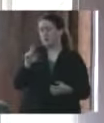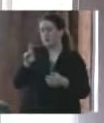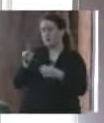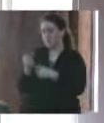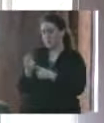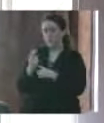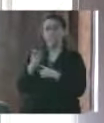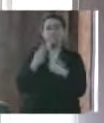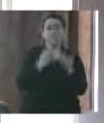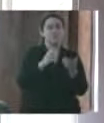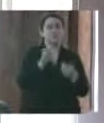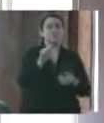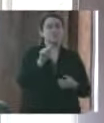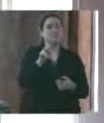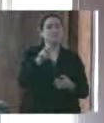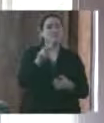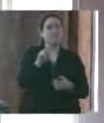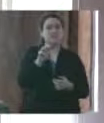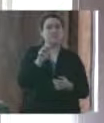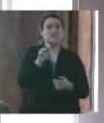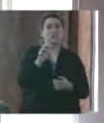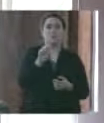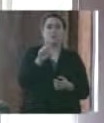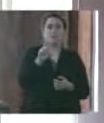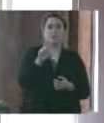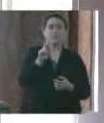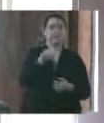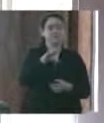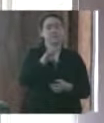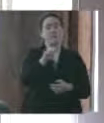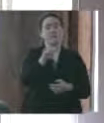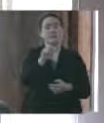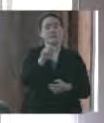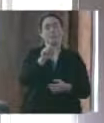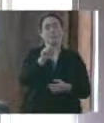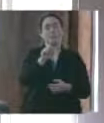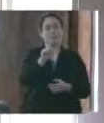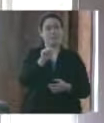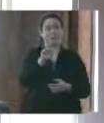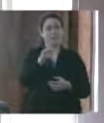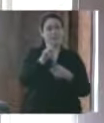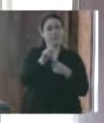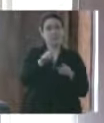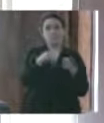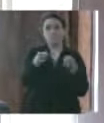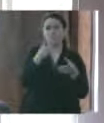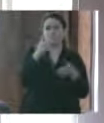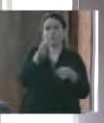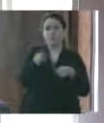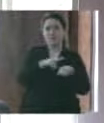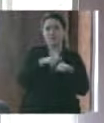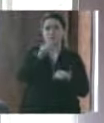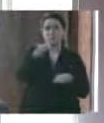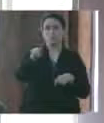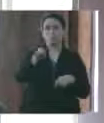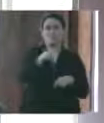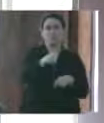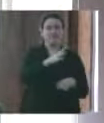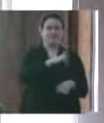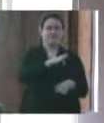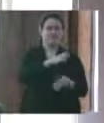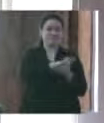of the Smithsonian's National Zoo, who was kind enough to take me around the Front Royal facility, for their extraordinary partnership in